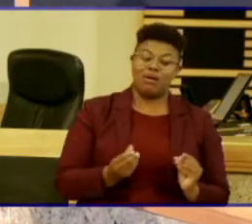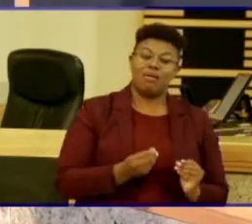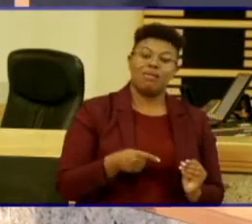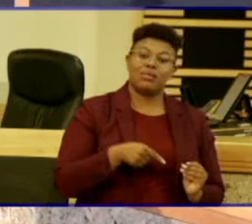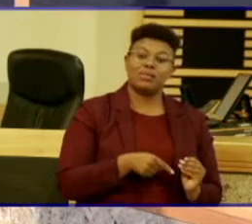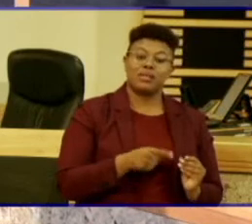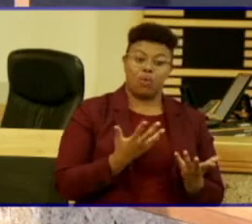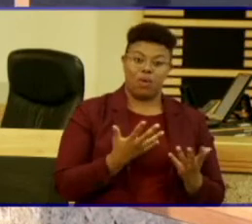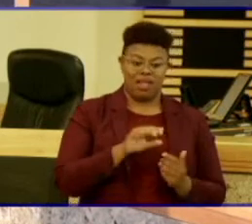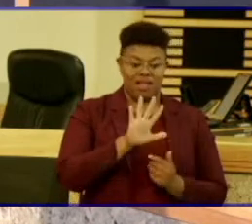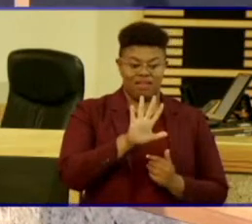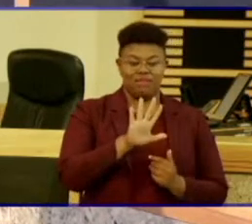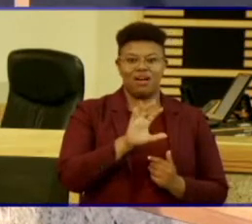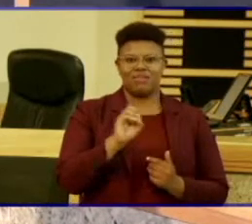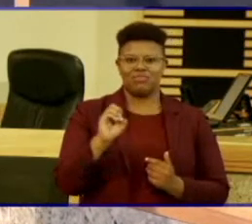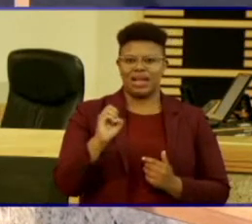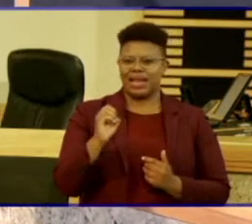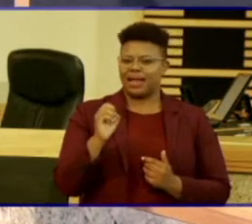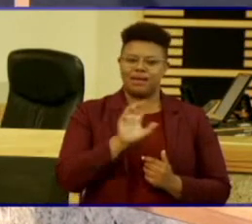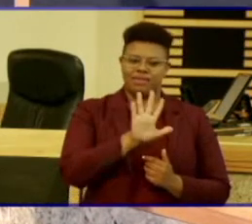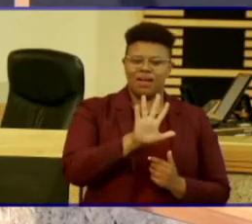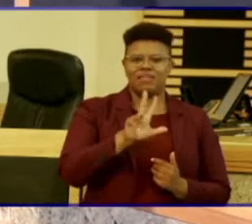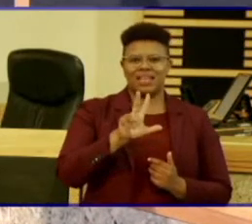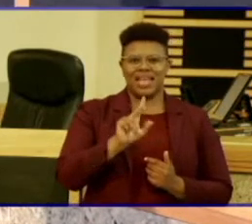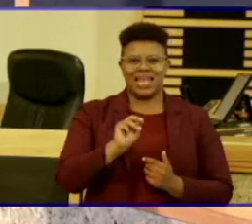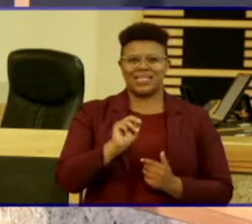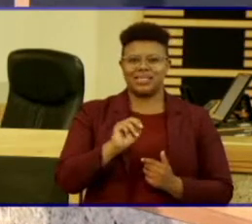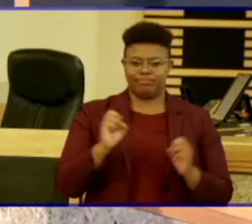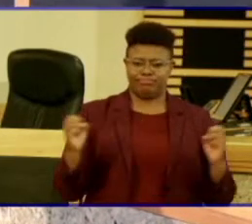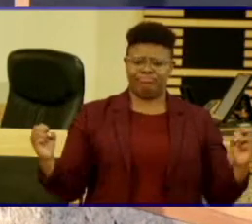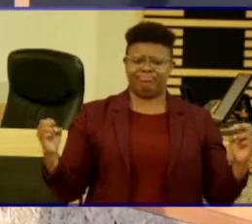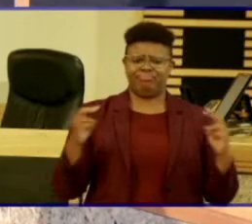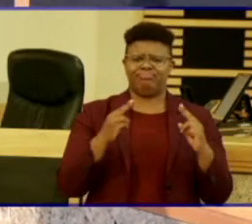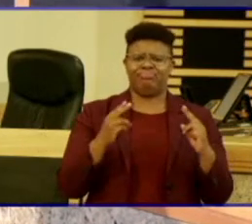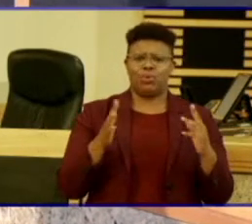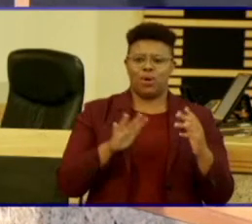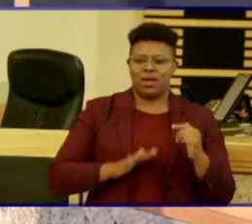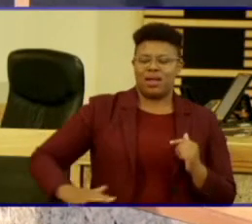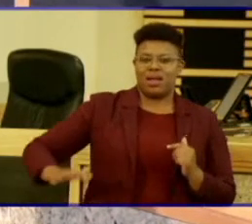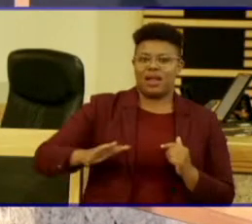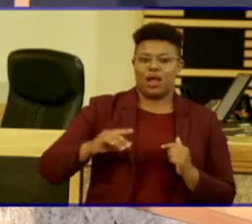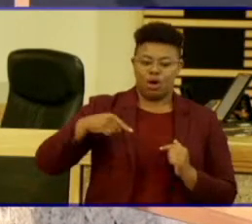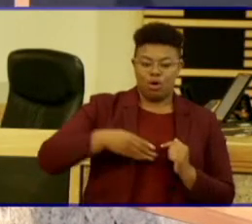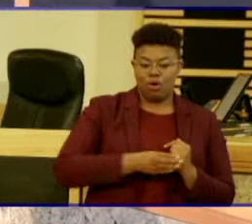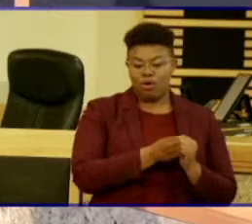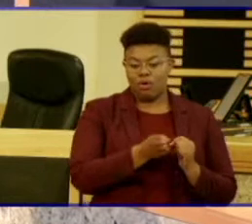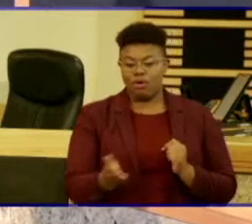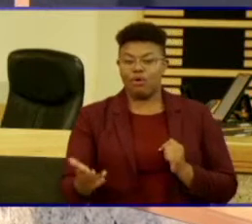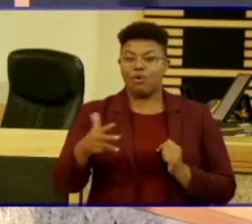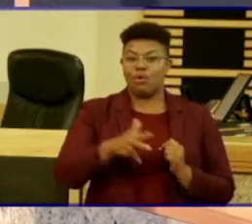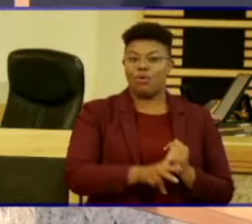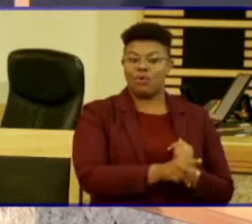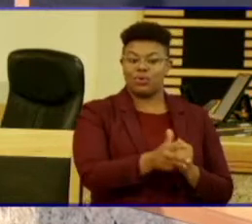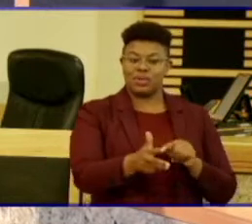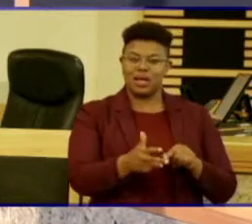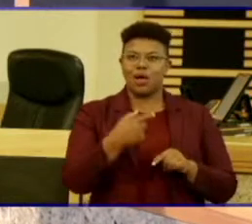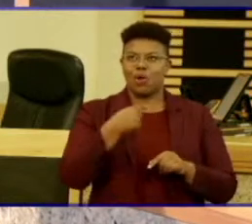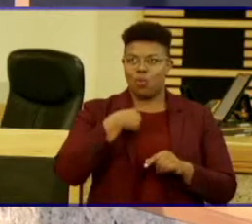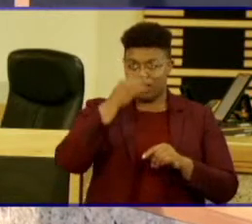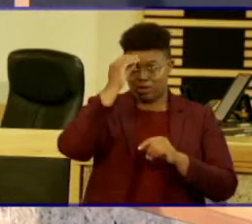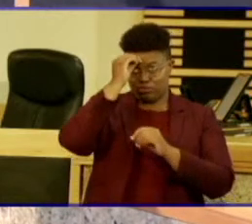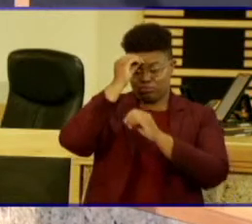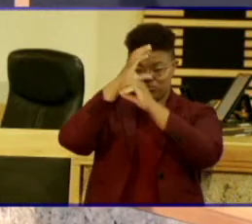the 580-meter-long Cable Stay Bridge over the Msigaba Gorge is confirming that our dream for